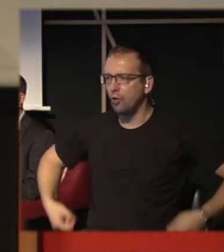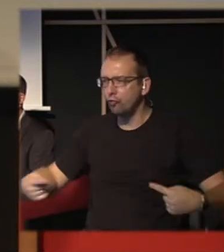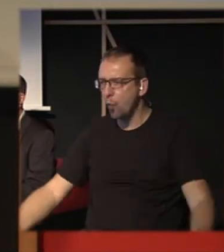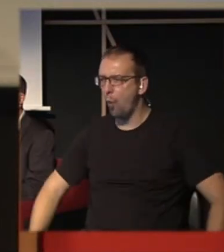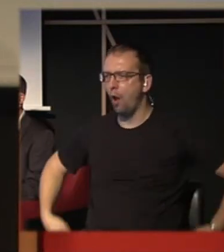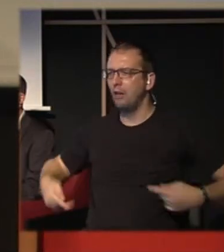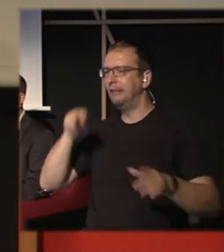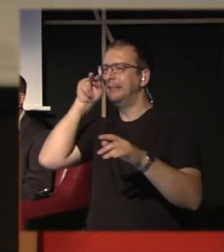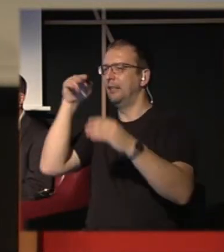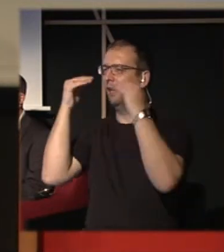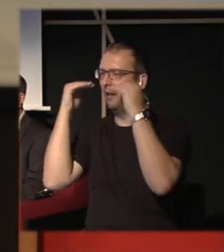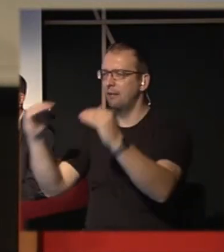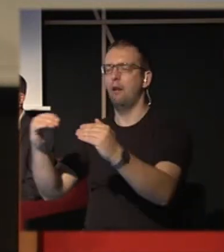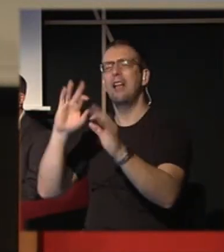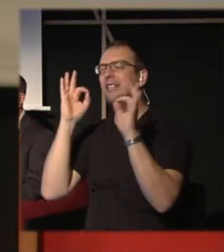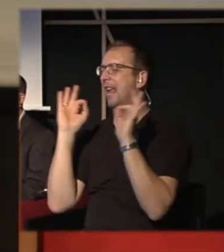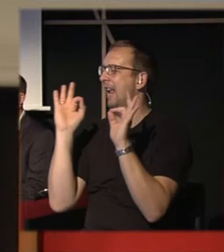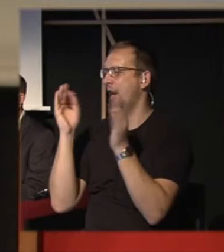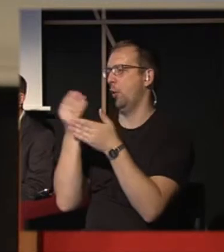else, even on match day if necessary.